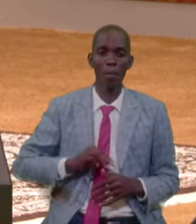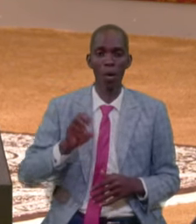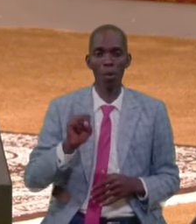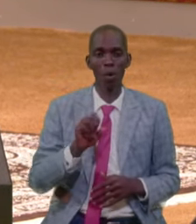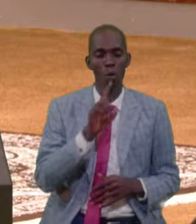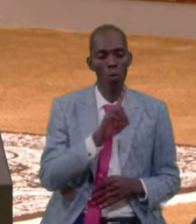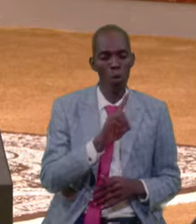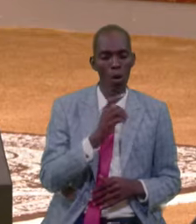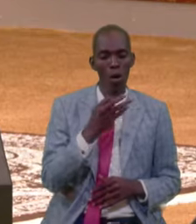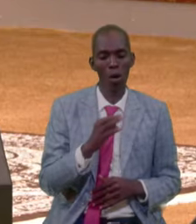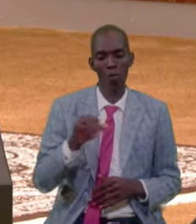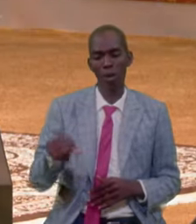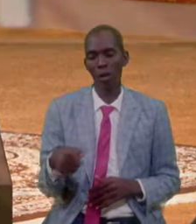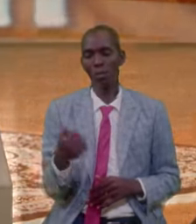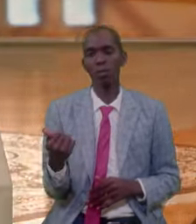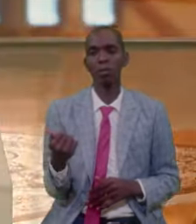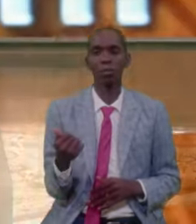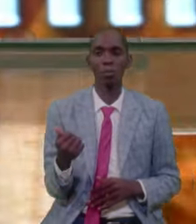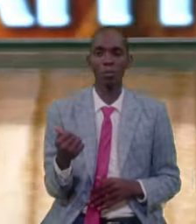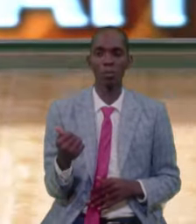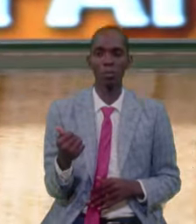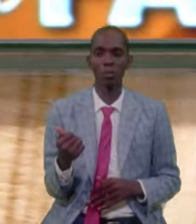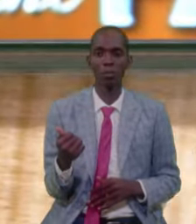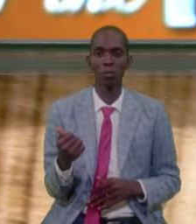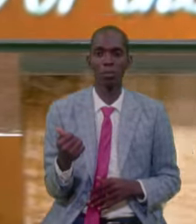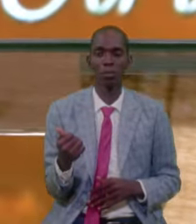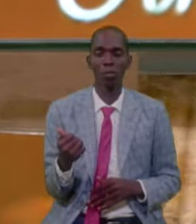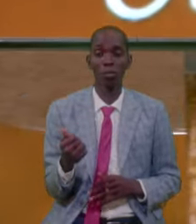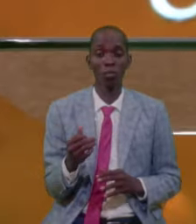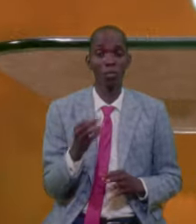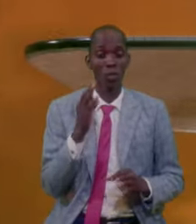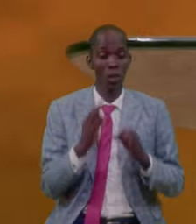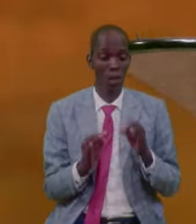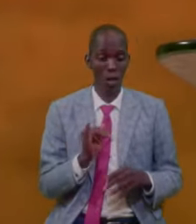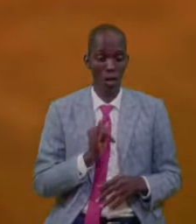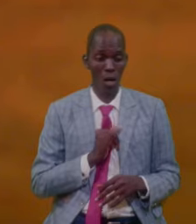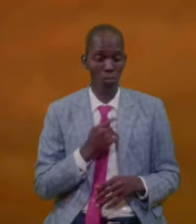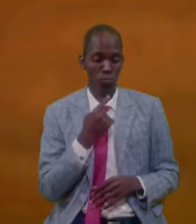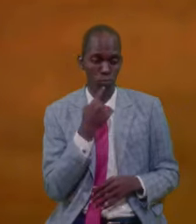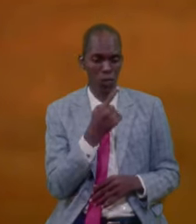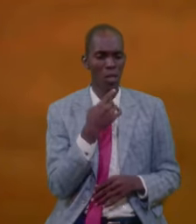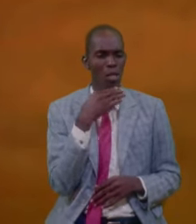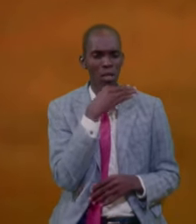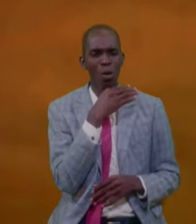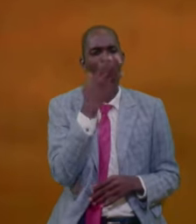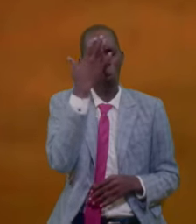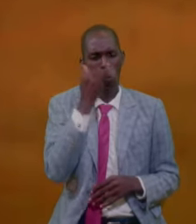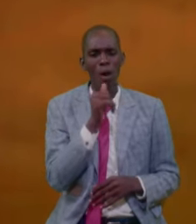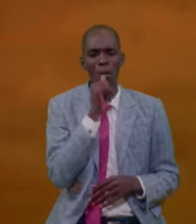one of another. If I tell a lie, why am I telling a